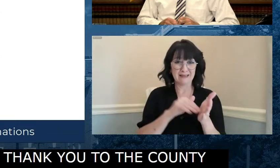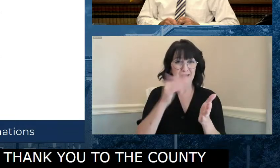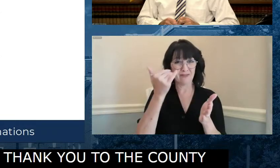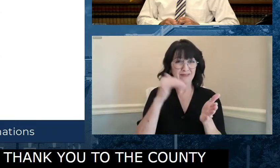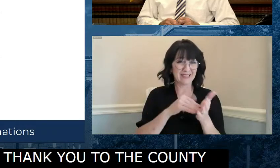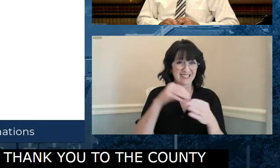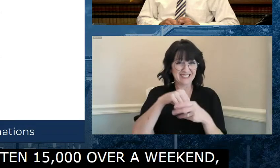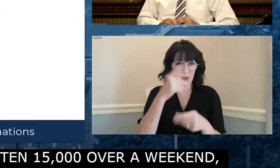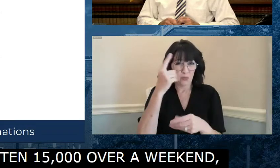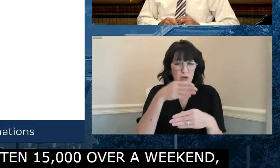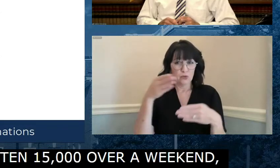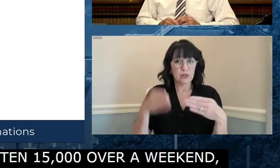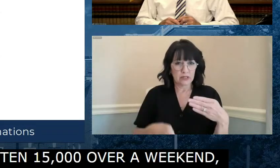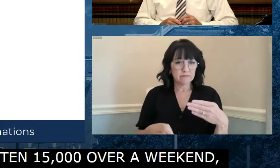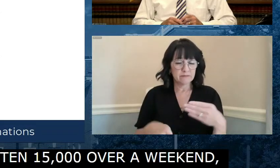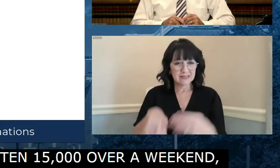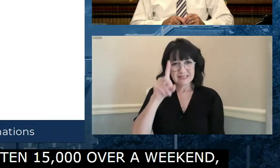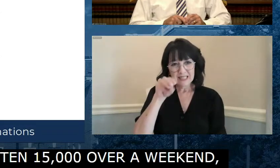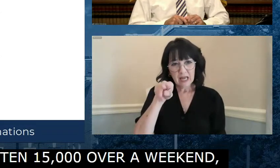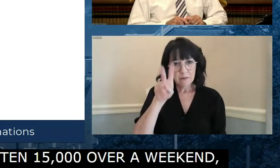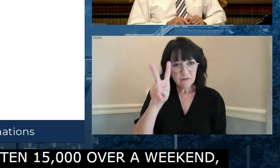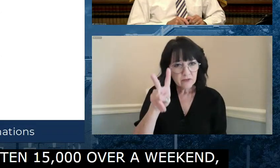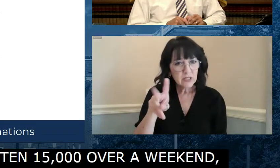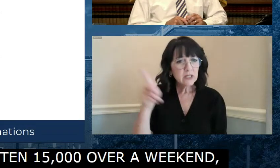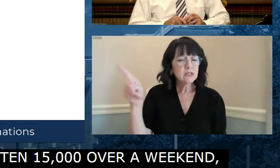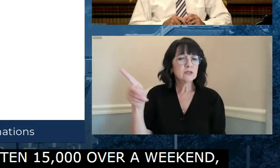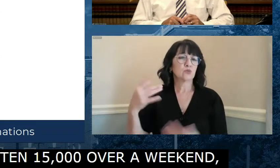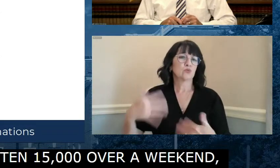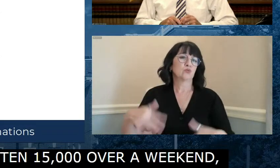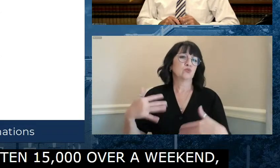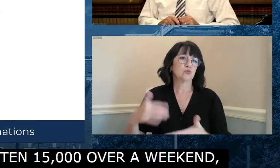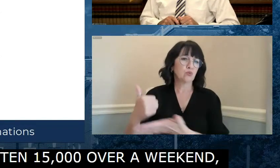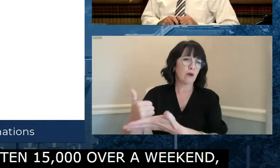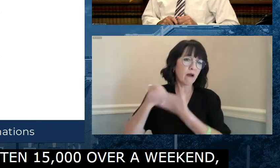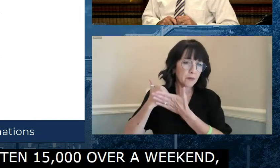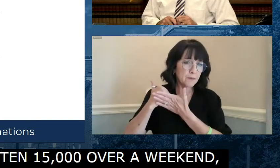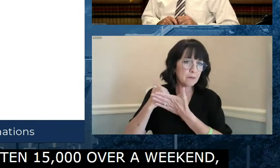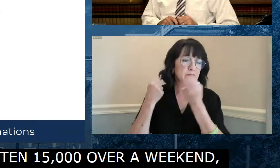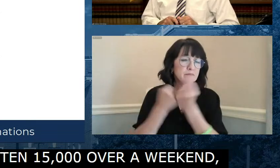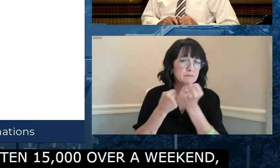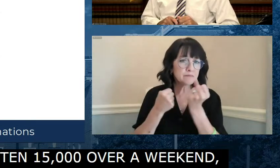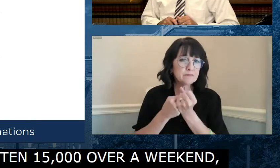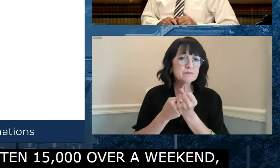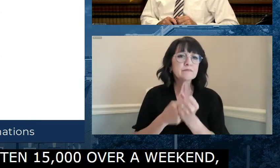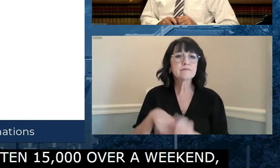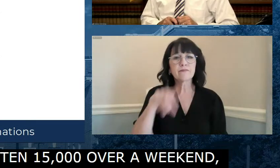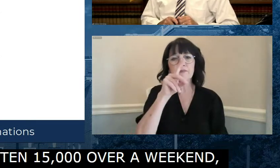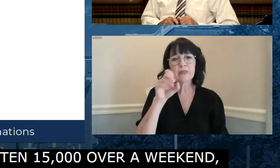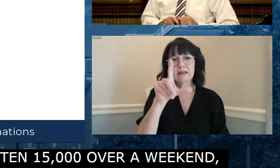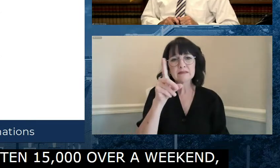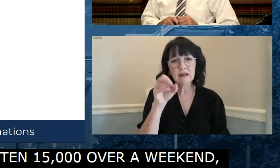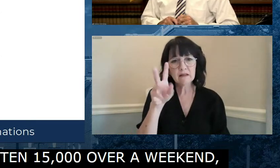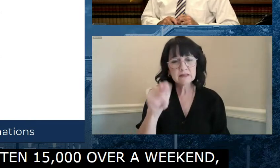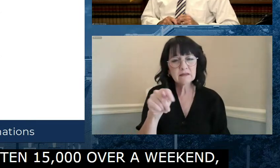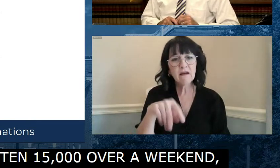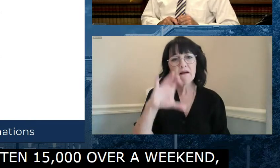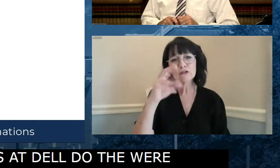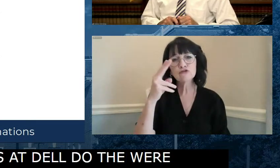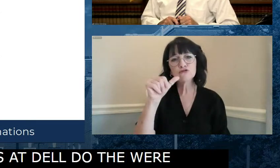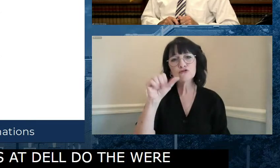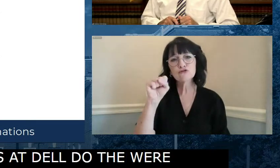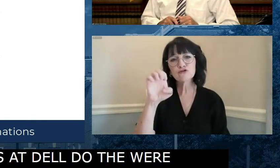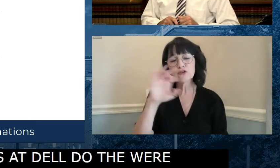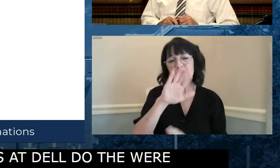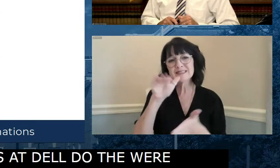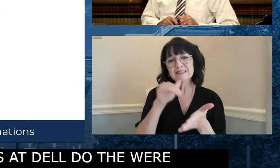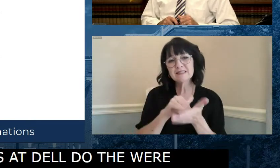Motor Vehicle, came up big. Our partners at DelDOT were excellent there. Chase Center, we had some very strong